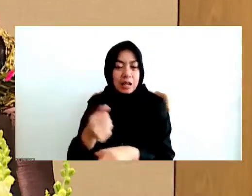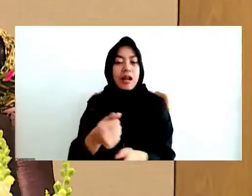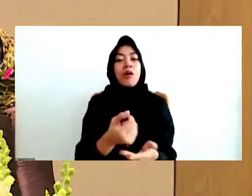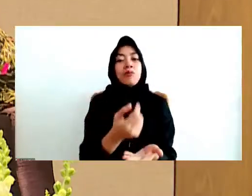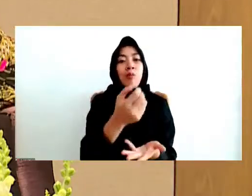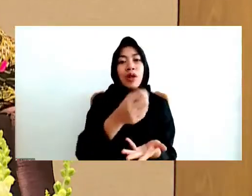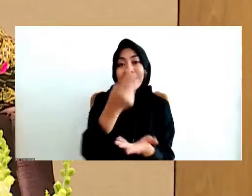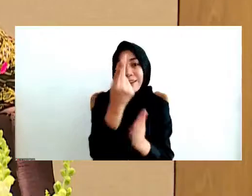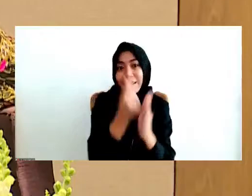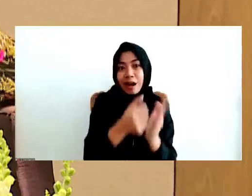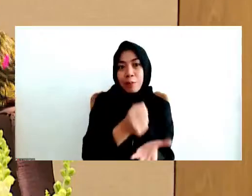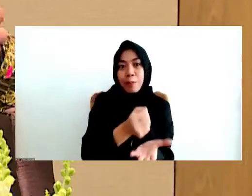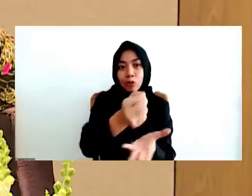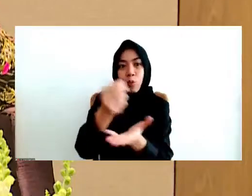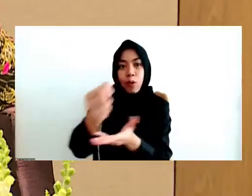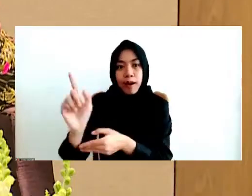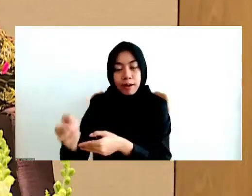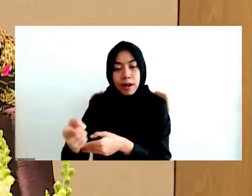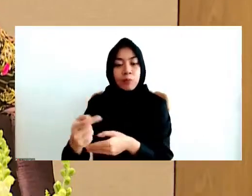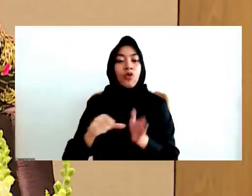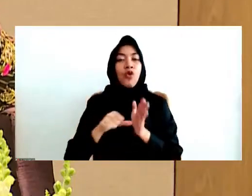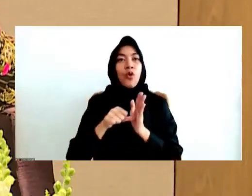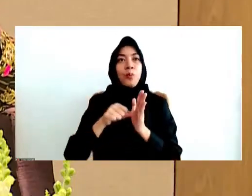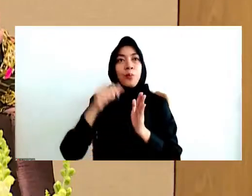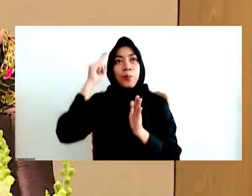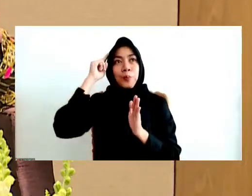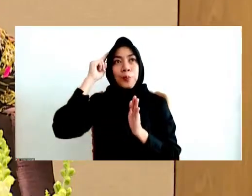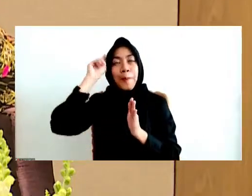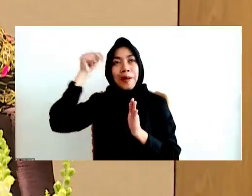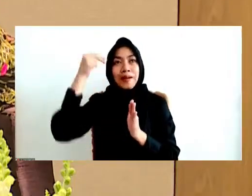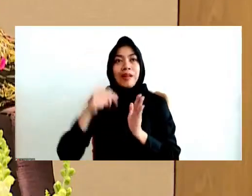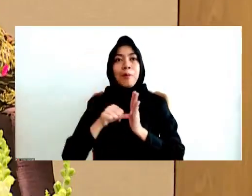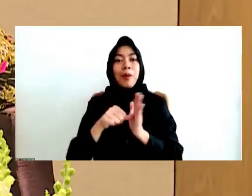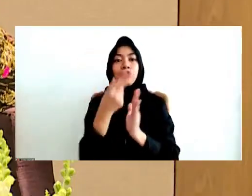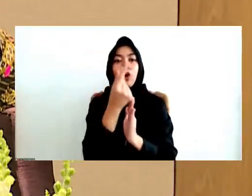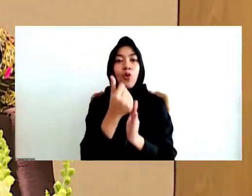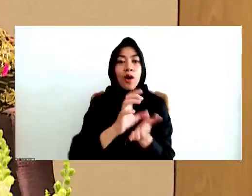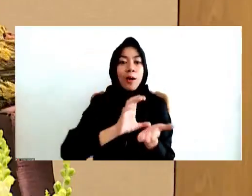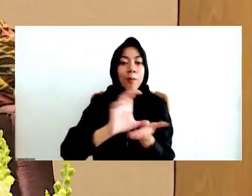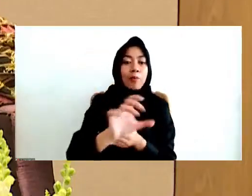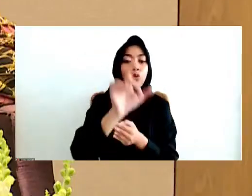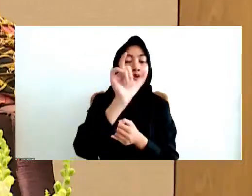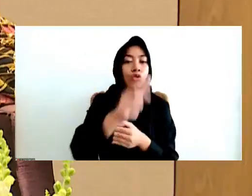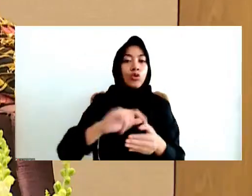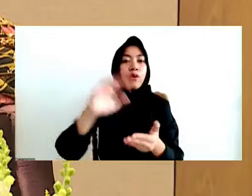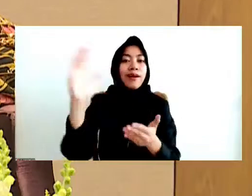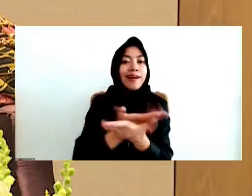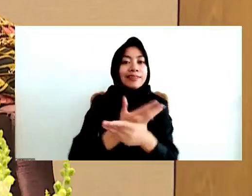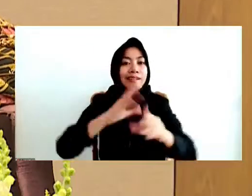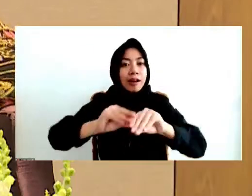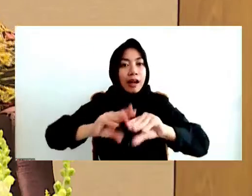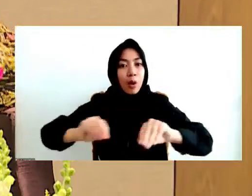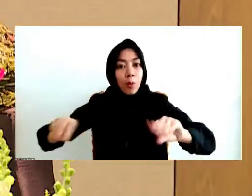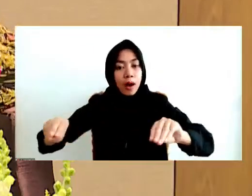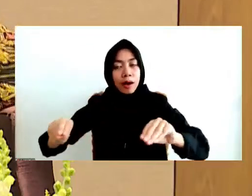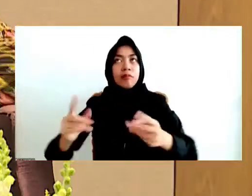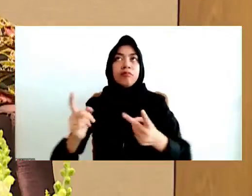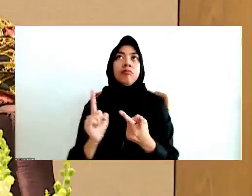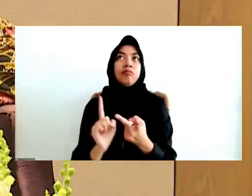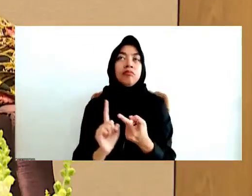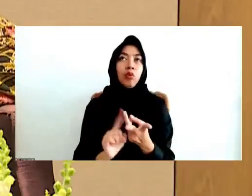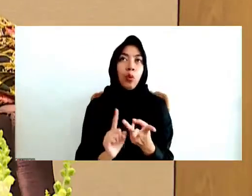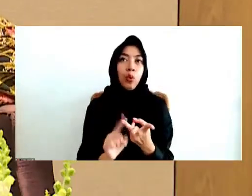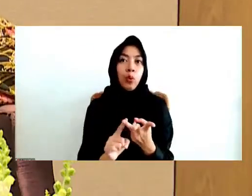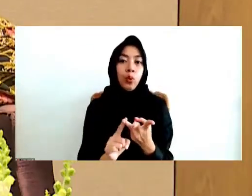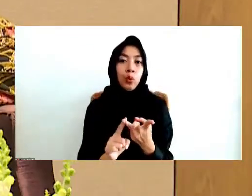Wage subsidy for that targeted the low wage labor, low wage workers. There is